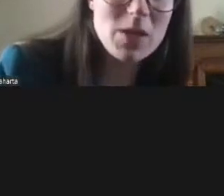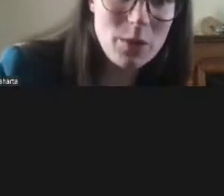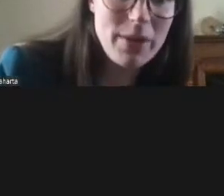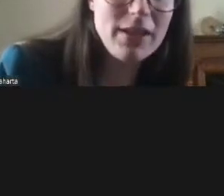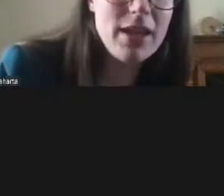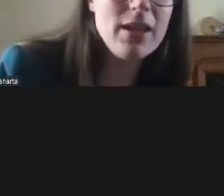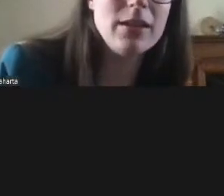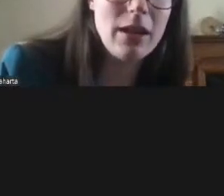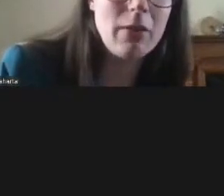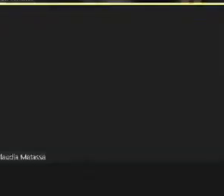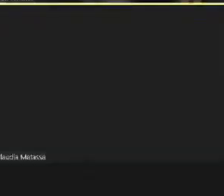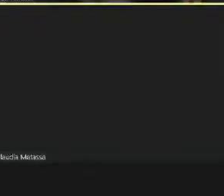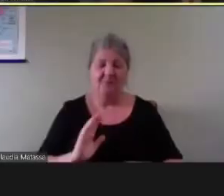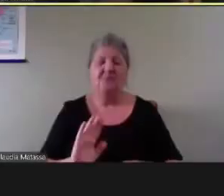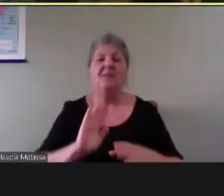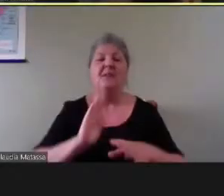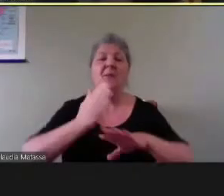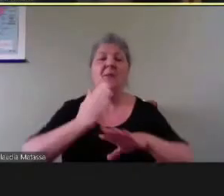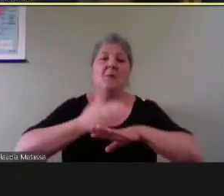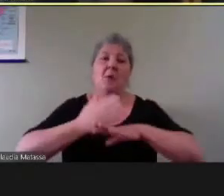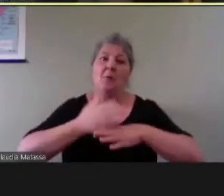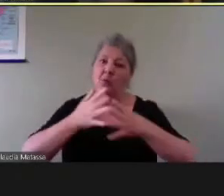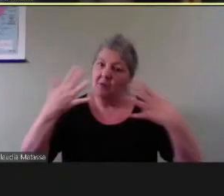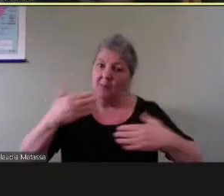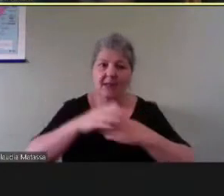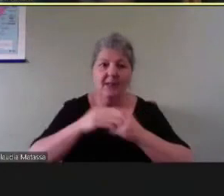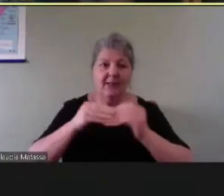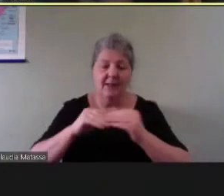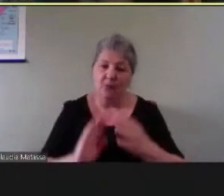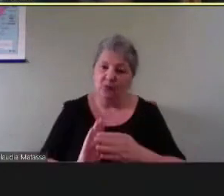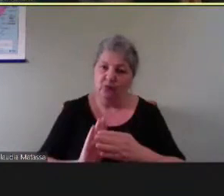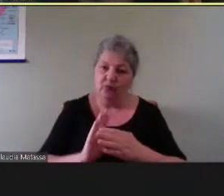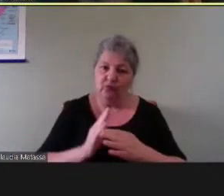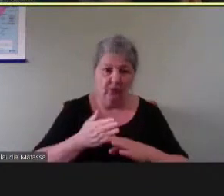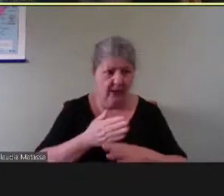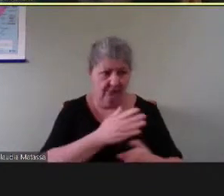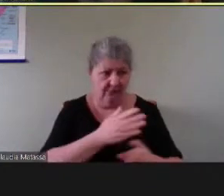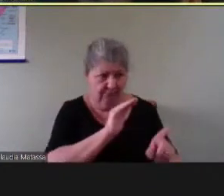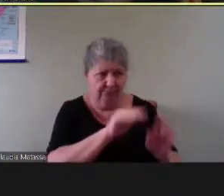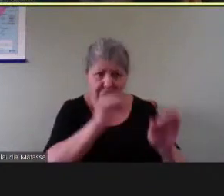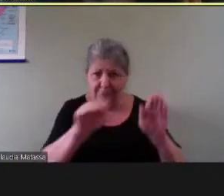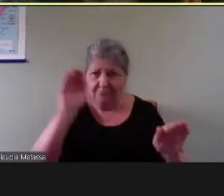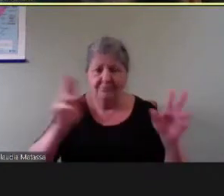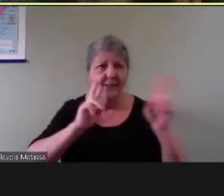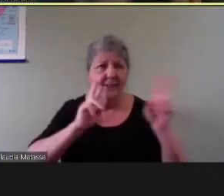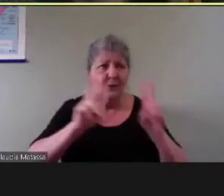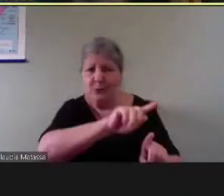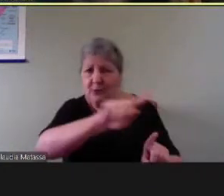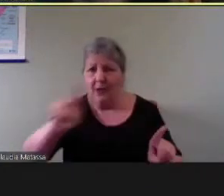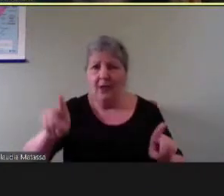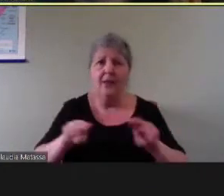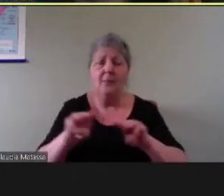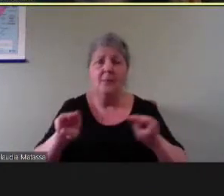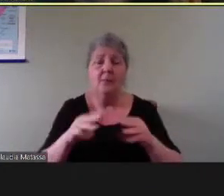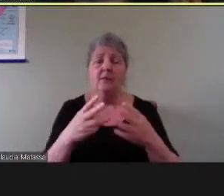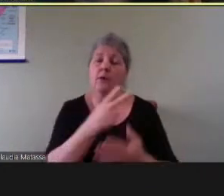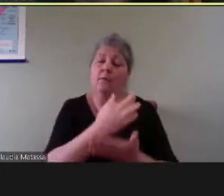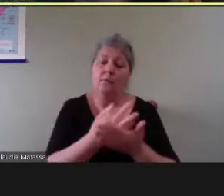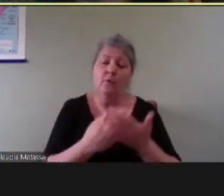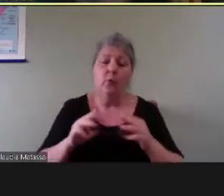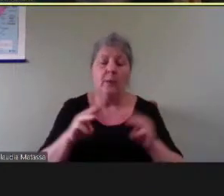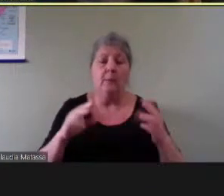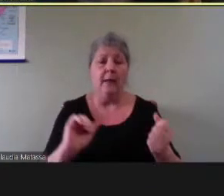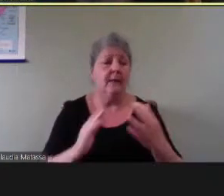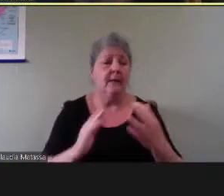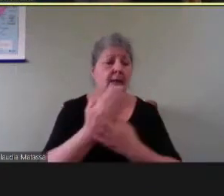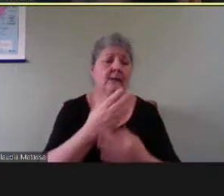Employment was also a big thing, and right across pretty much everyone we interviewed mentioned employment, and very few people actually had access to, I suppose, employment